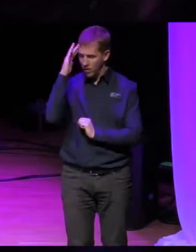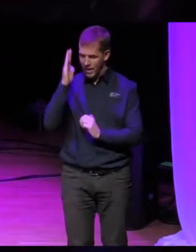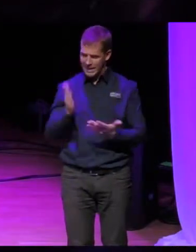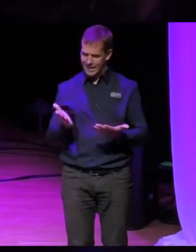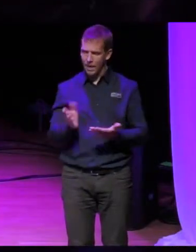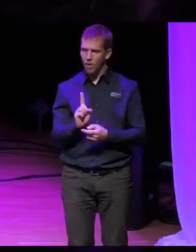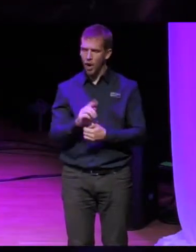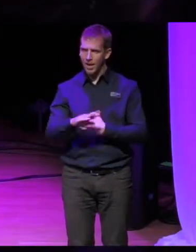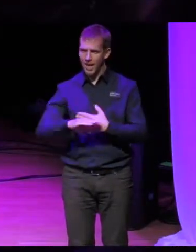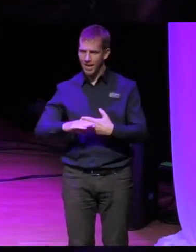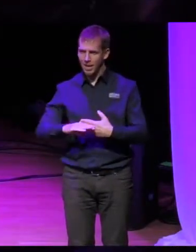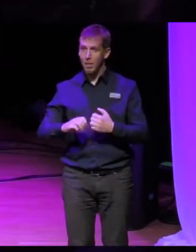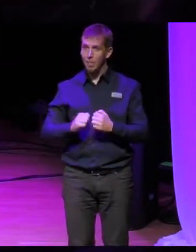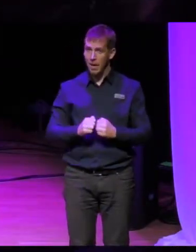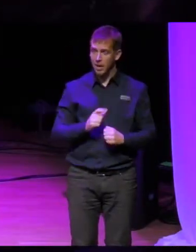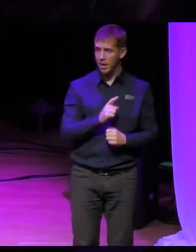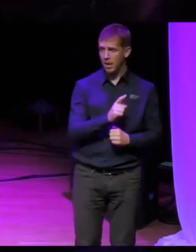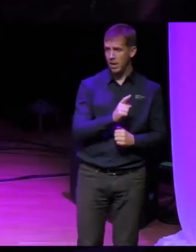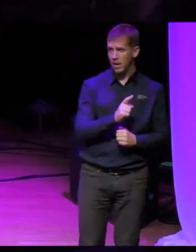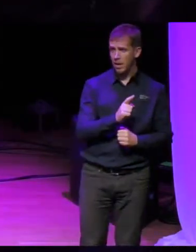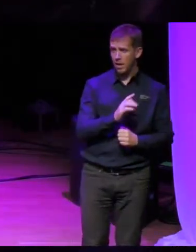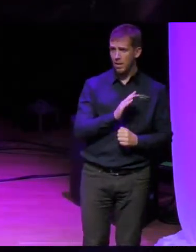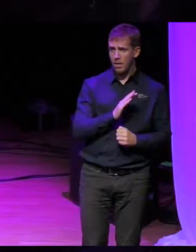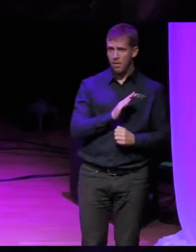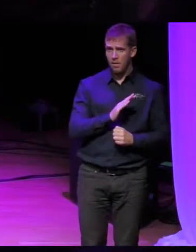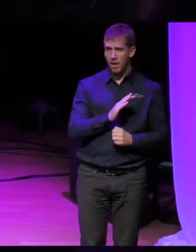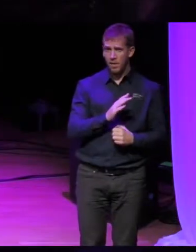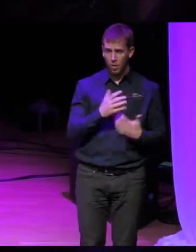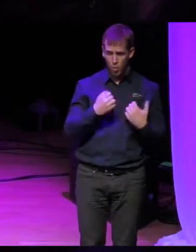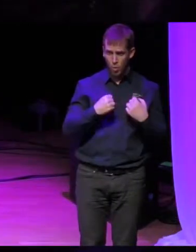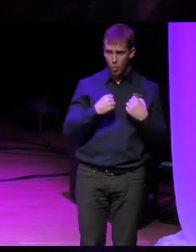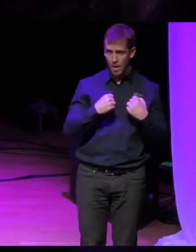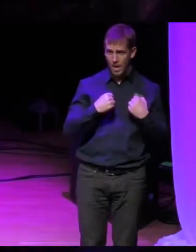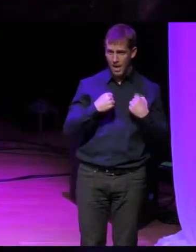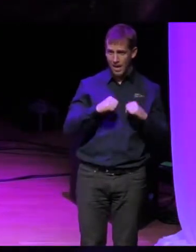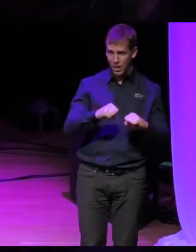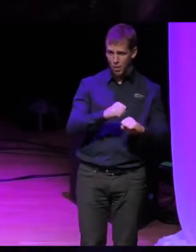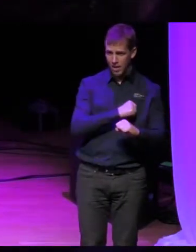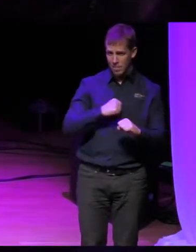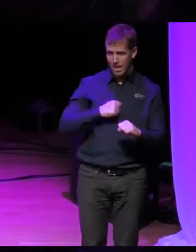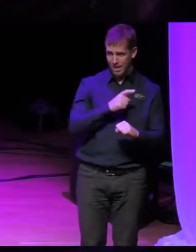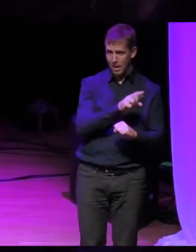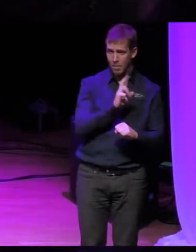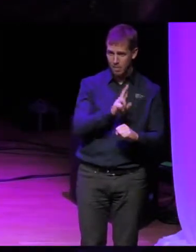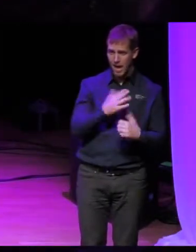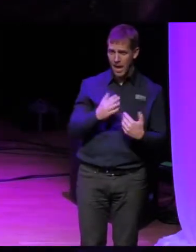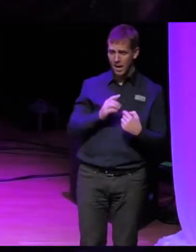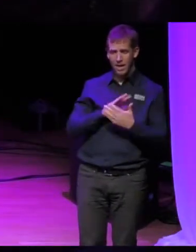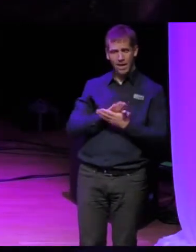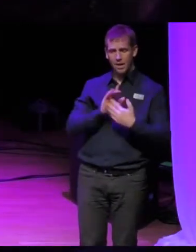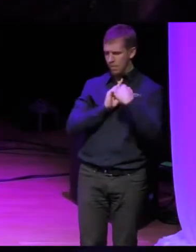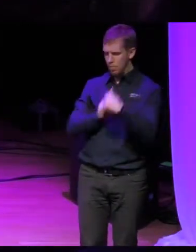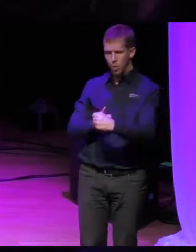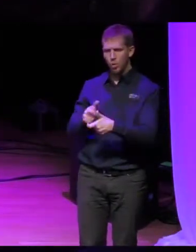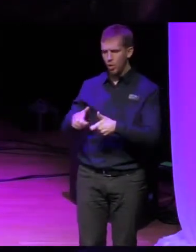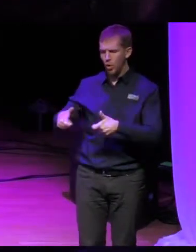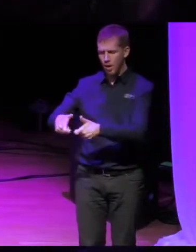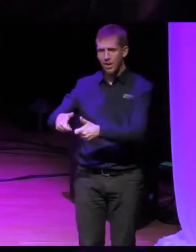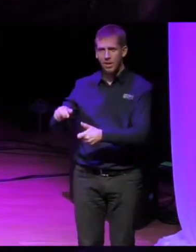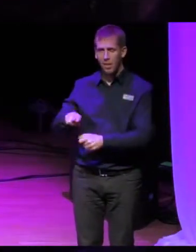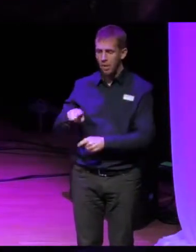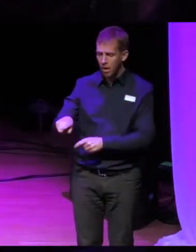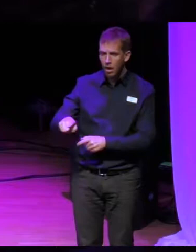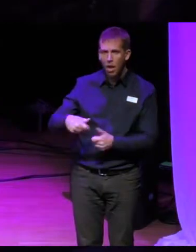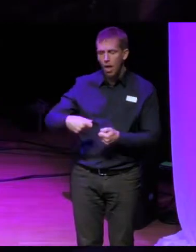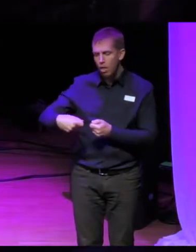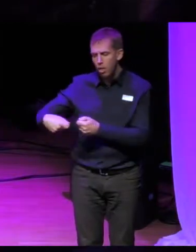executive power that's simply acting in the absence of Congress because Congress is taking too long, or Congress maybe